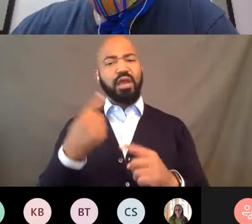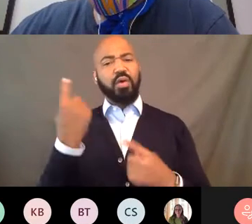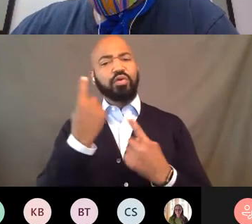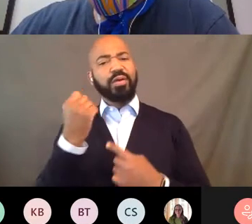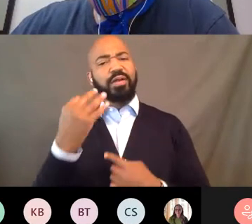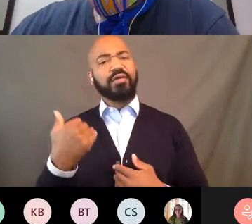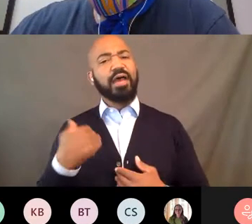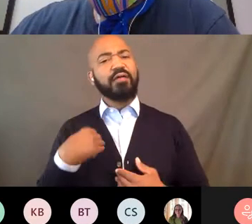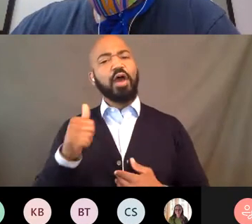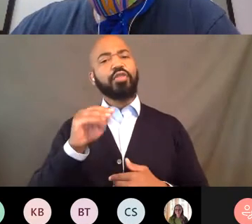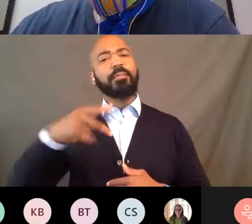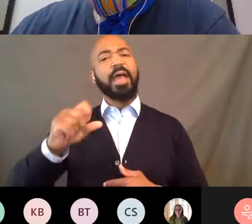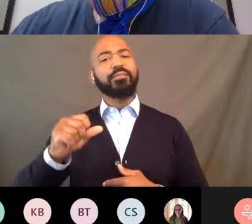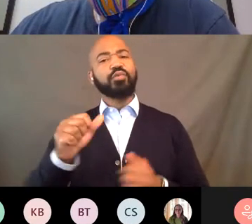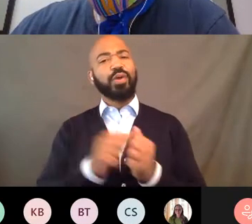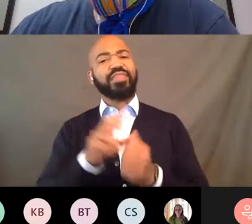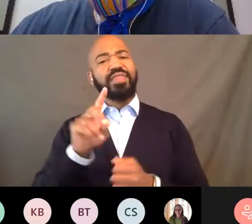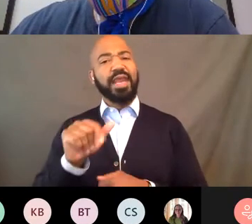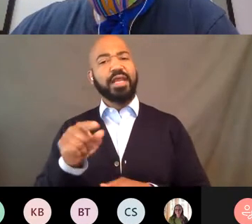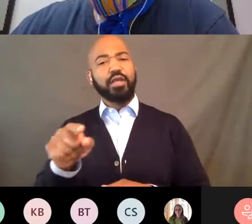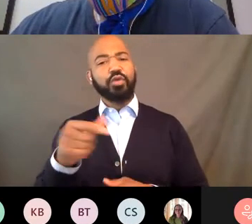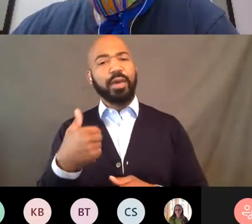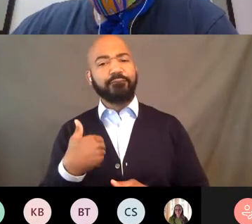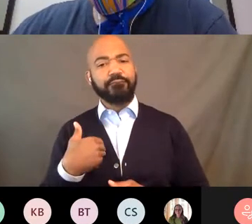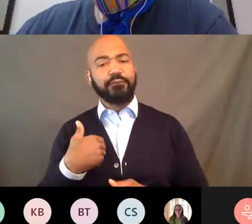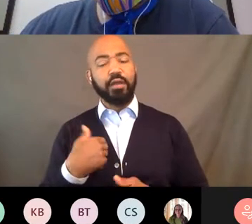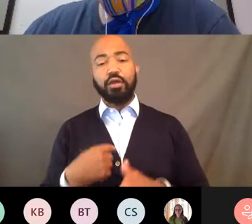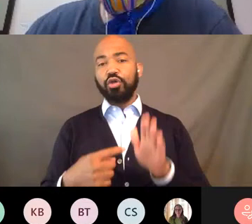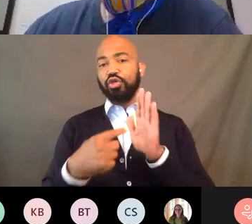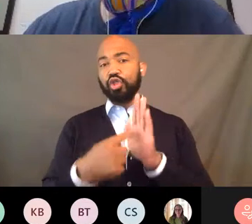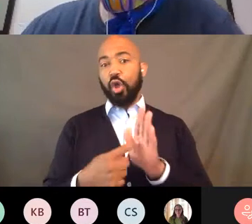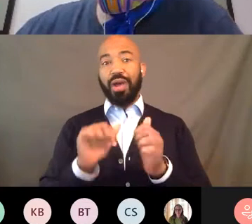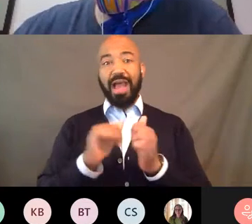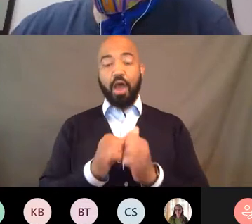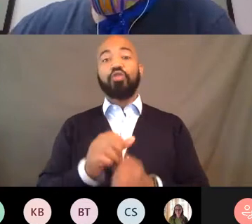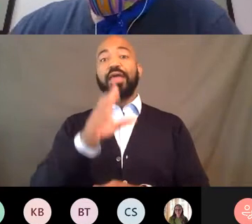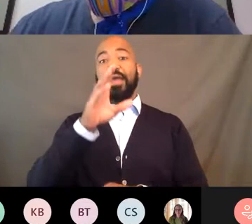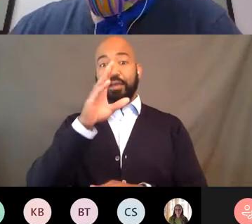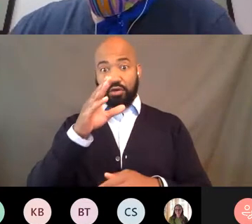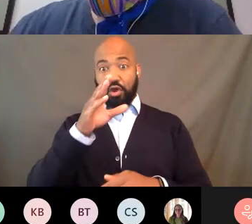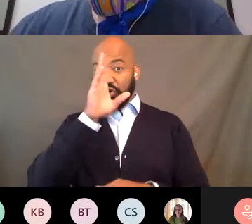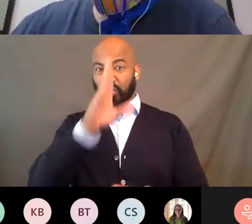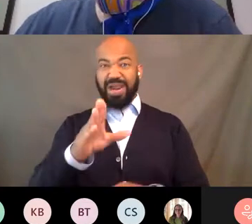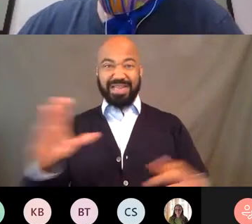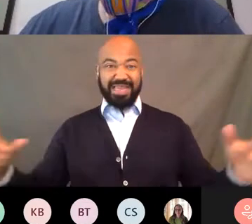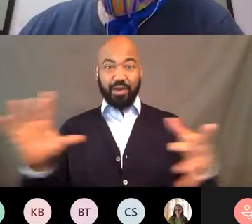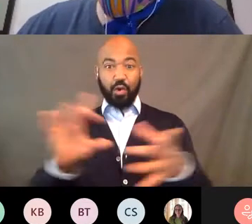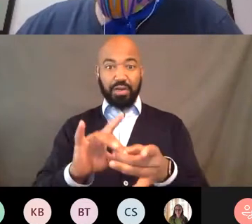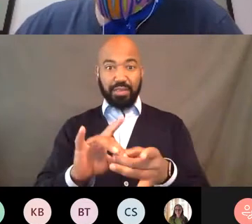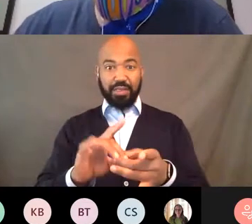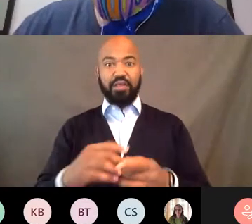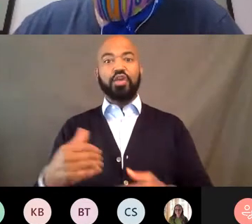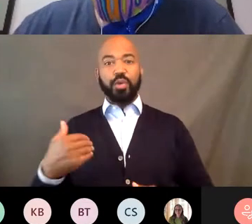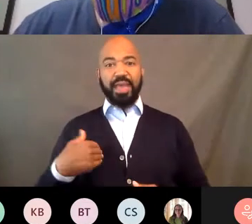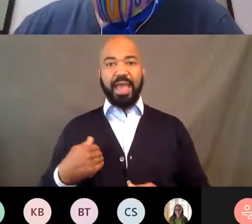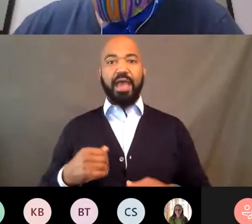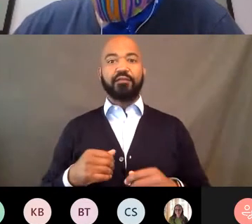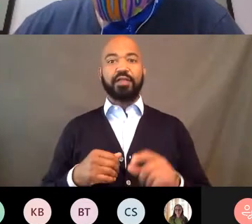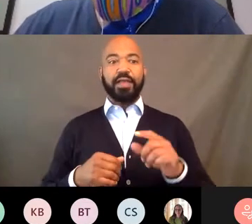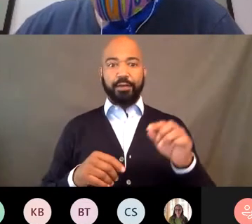with the data that you've got that show how they directly correlate and kind of like, connect the dots very